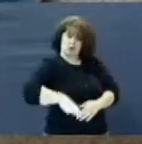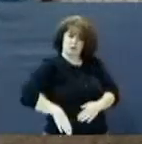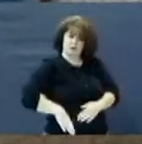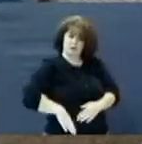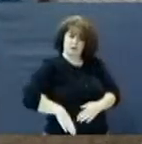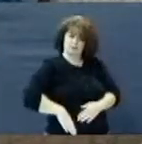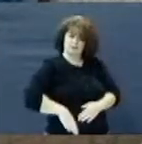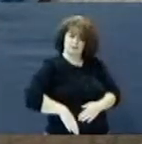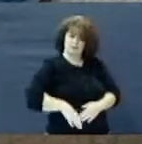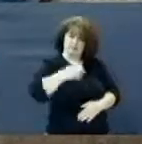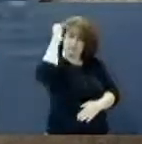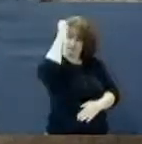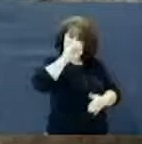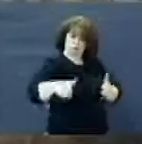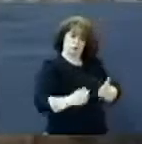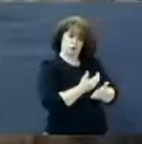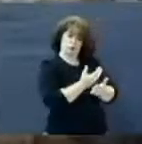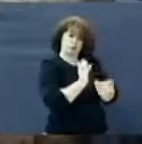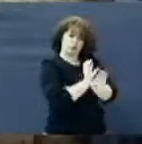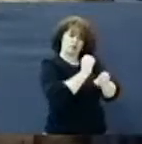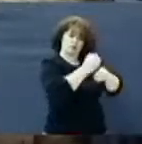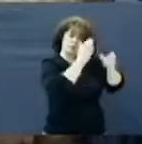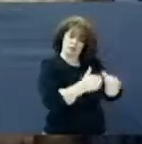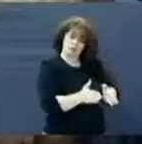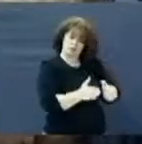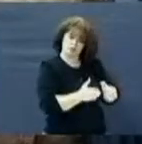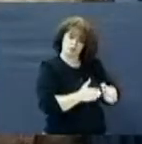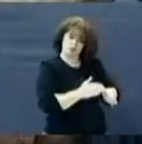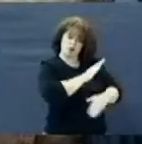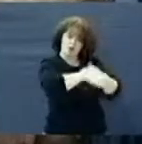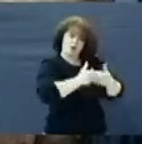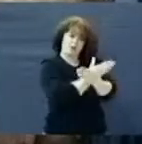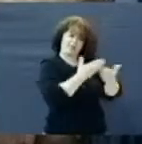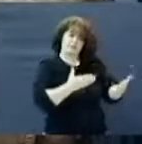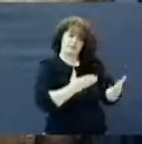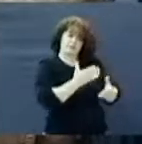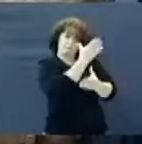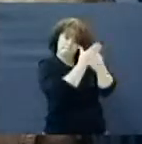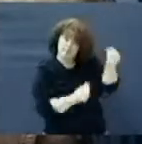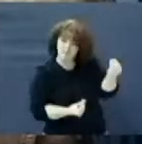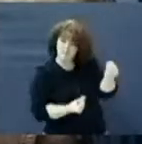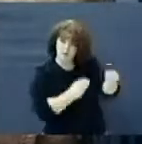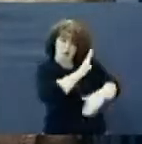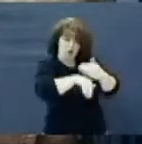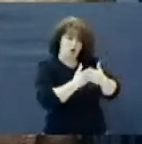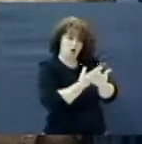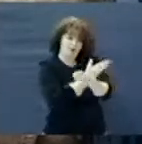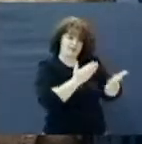creature, all things pass away, behold, all things new, as if